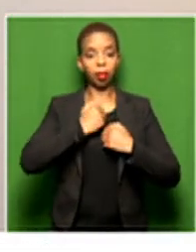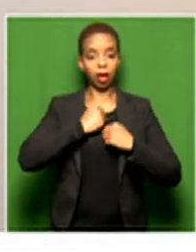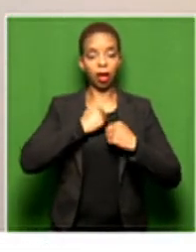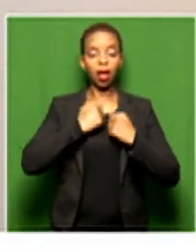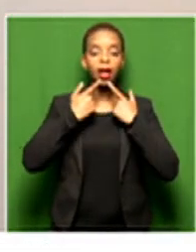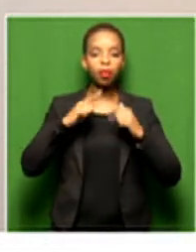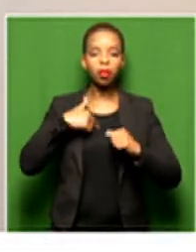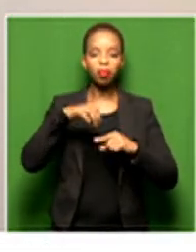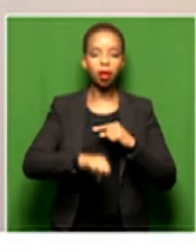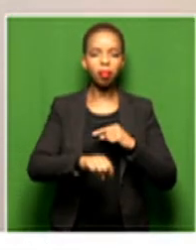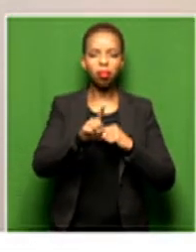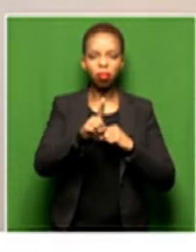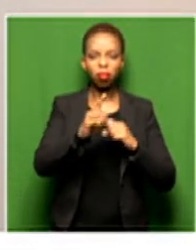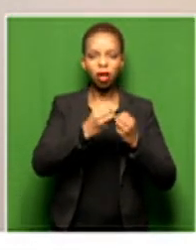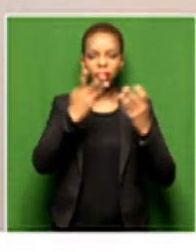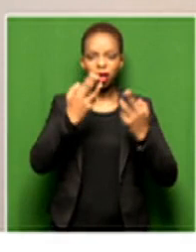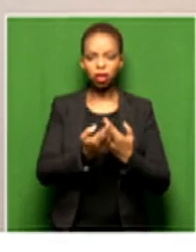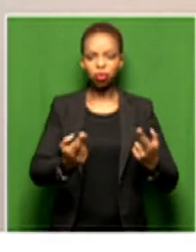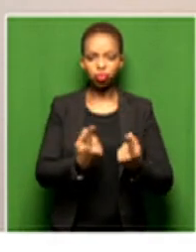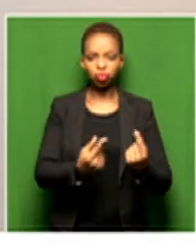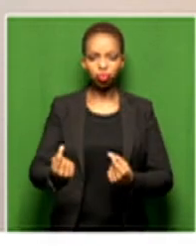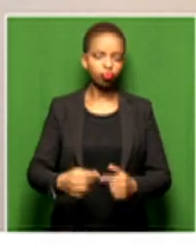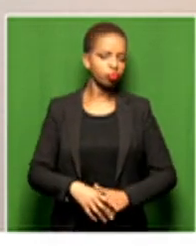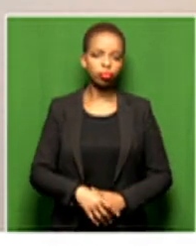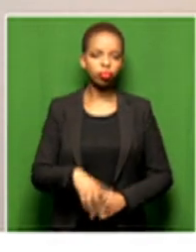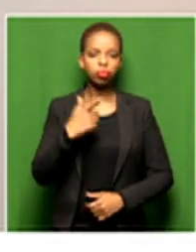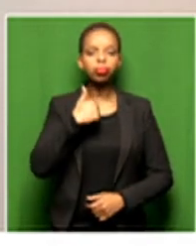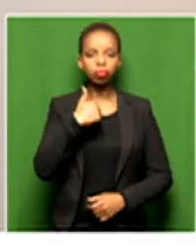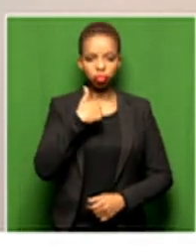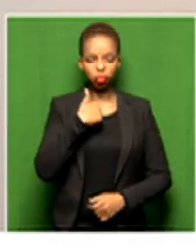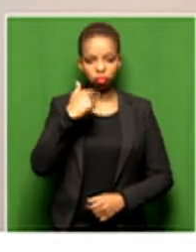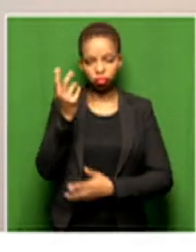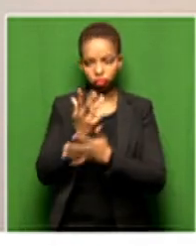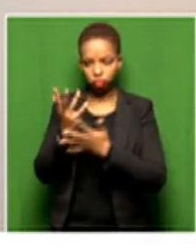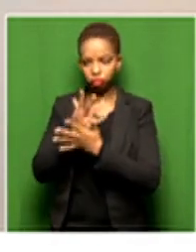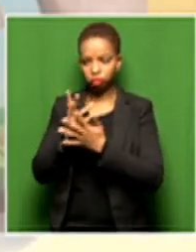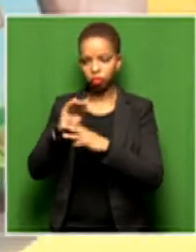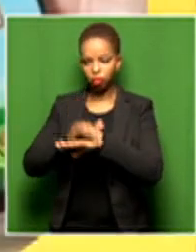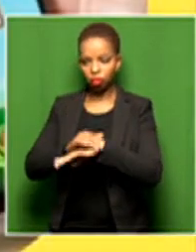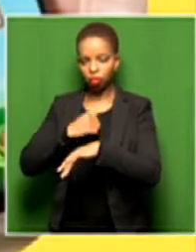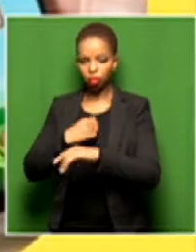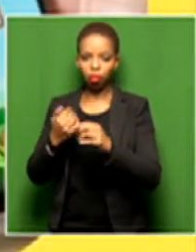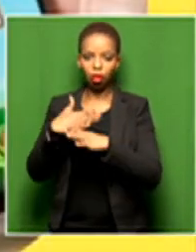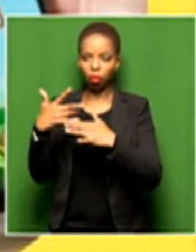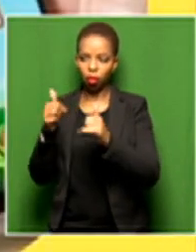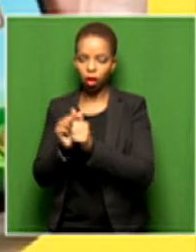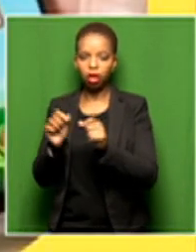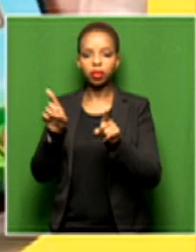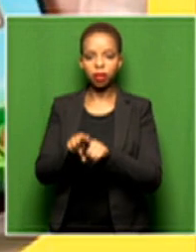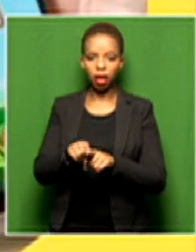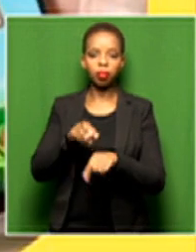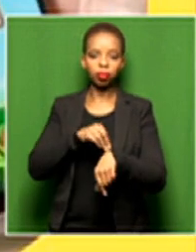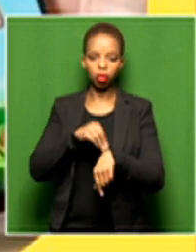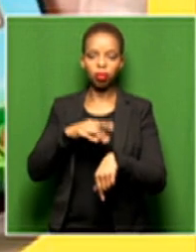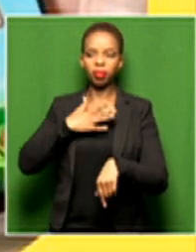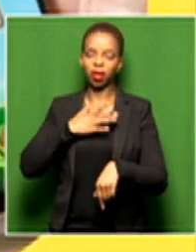do this. And in speaking to sort of my colleagues and my friends who have young children, they experience the same problem. So I really felt that it